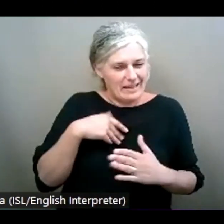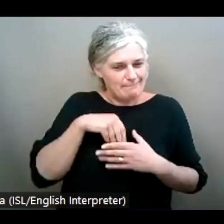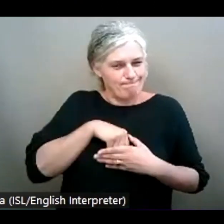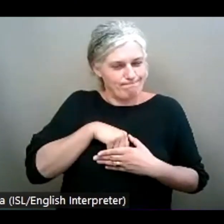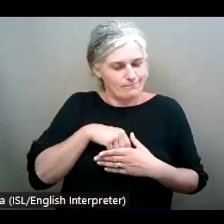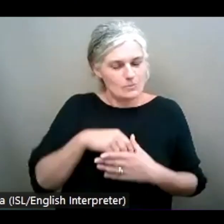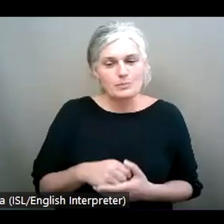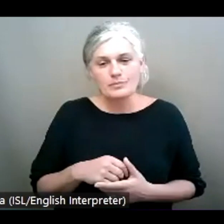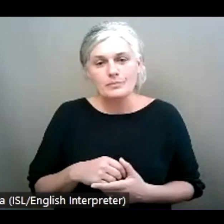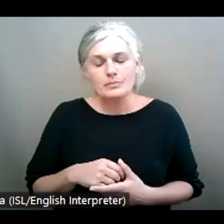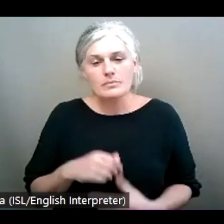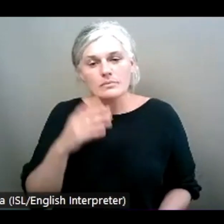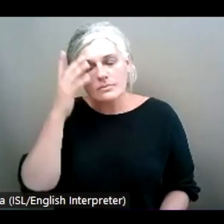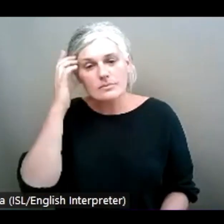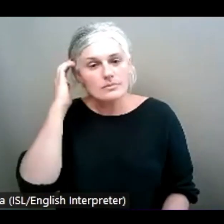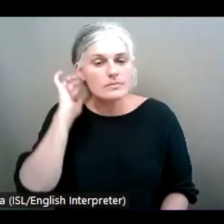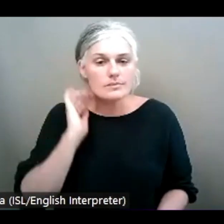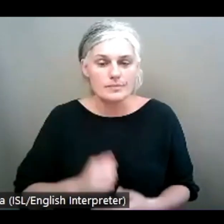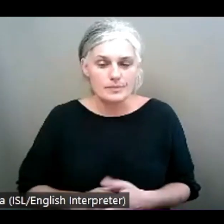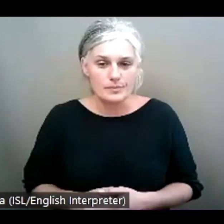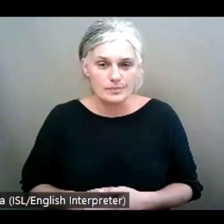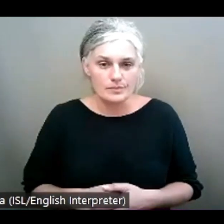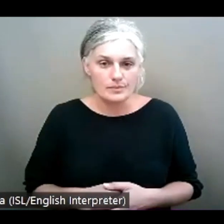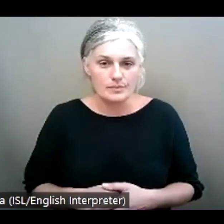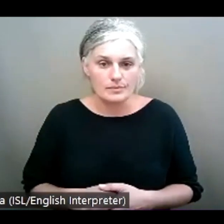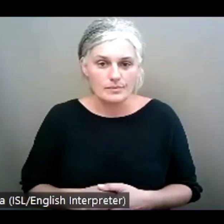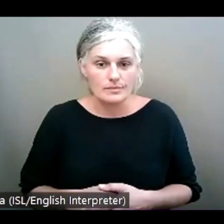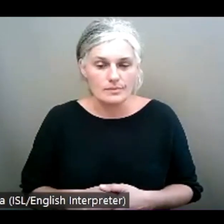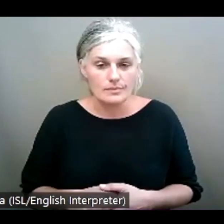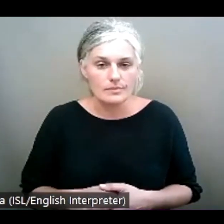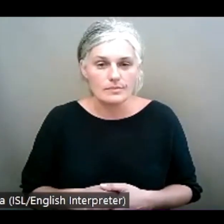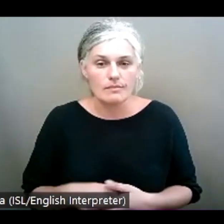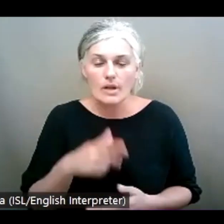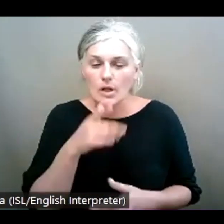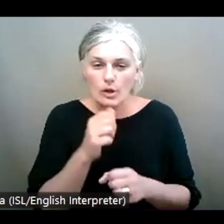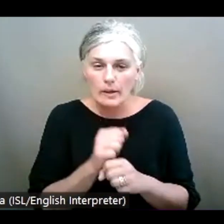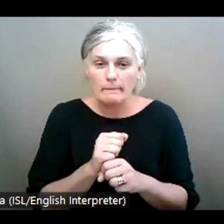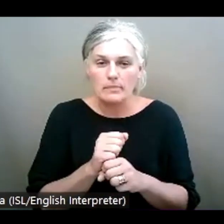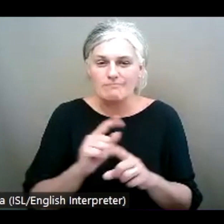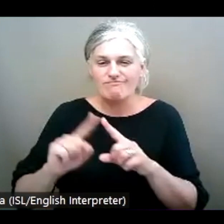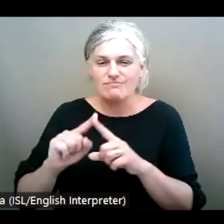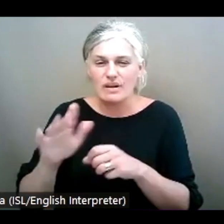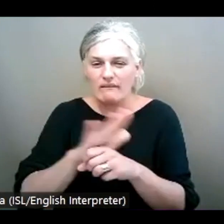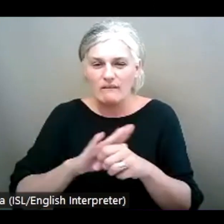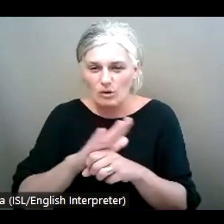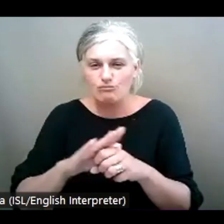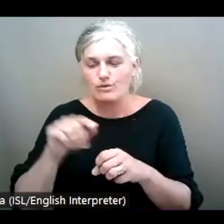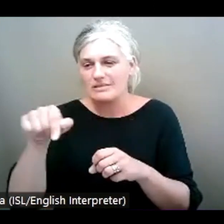do something. I'm just thinking that famous sculpture on Trafalgar Square in the north is